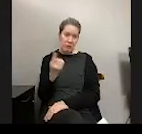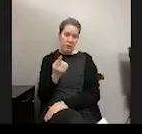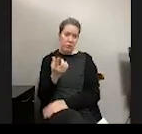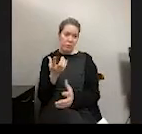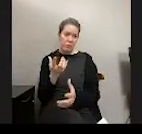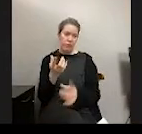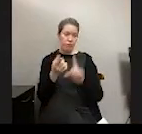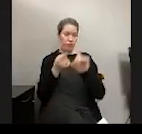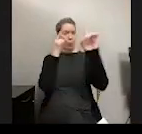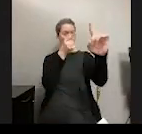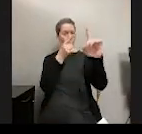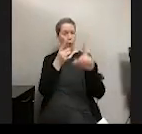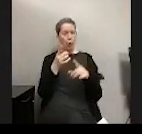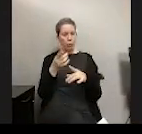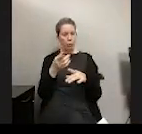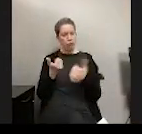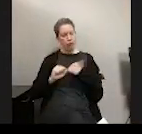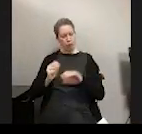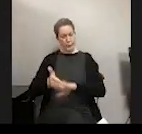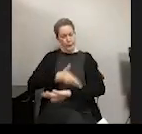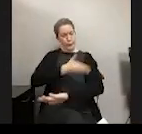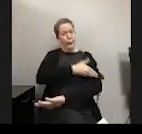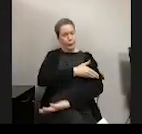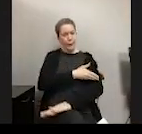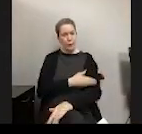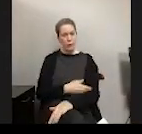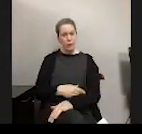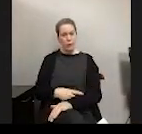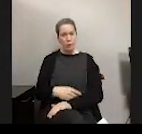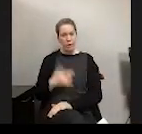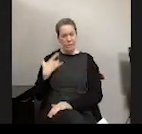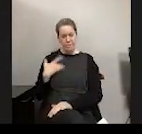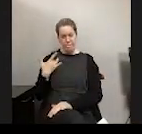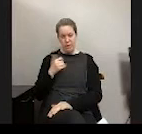to work on. And I think that Artworks is going to be a really